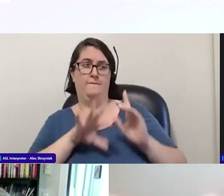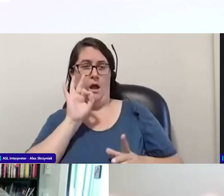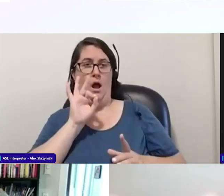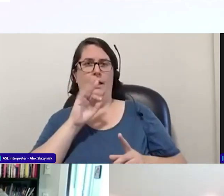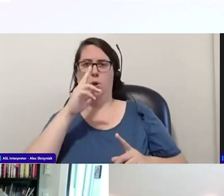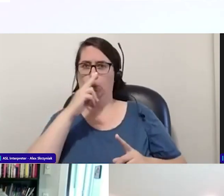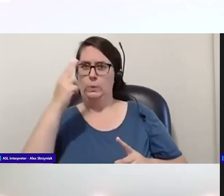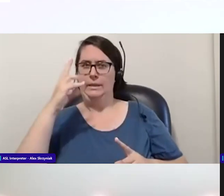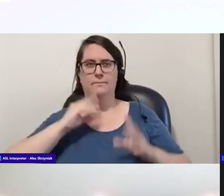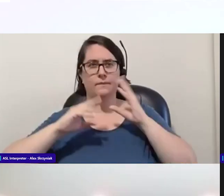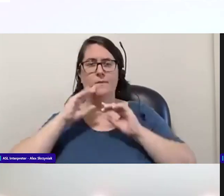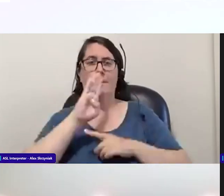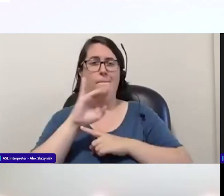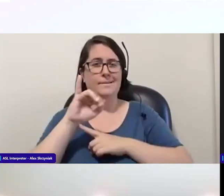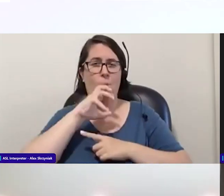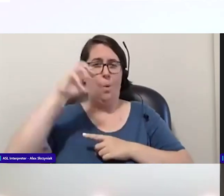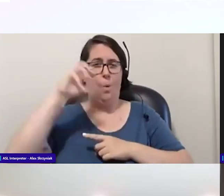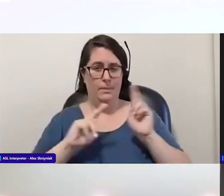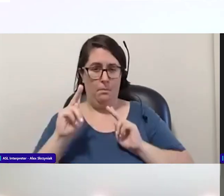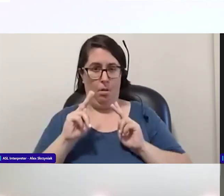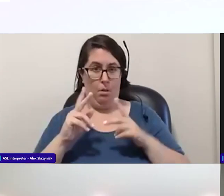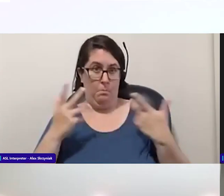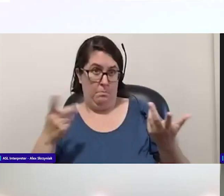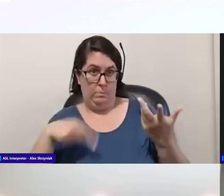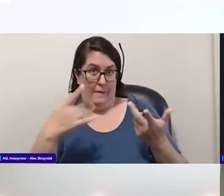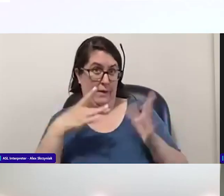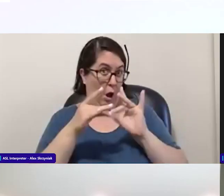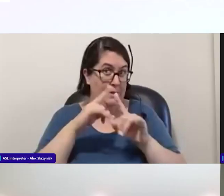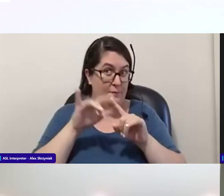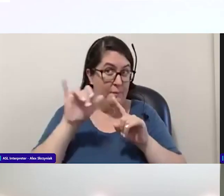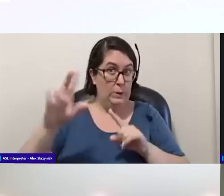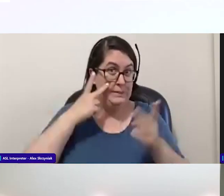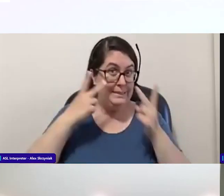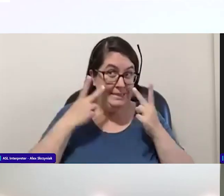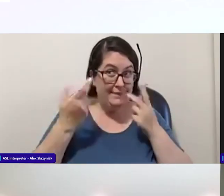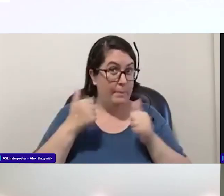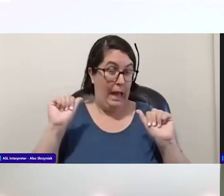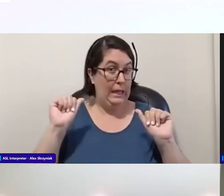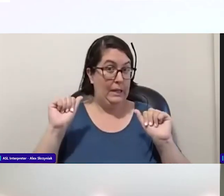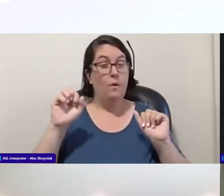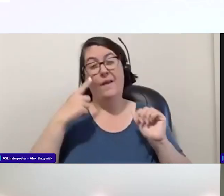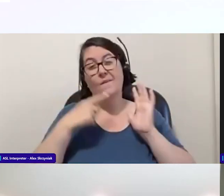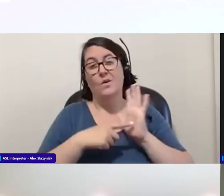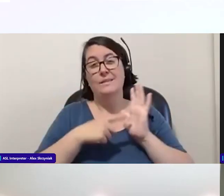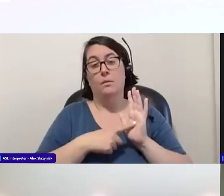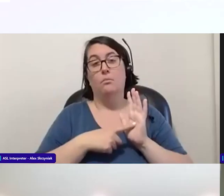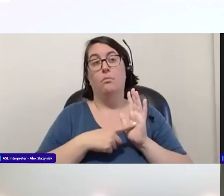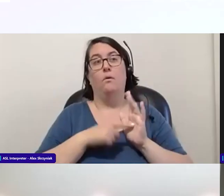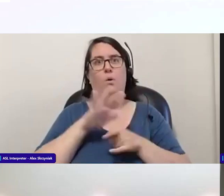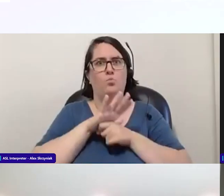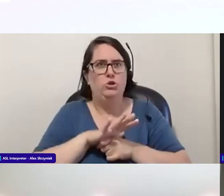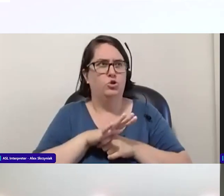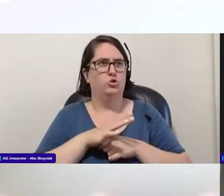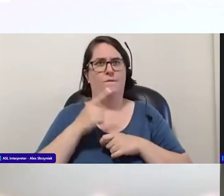of bisexual older people. Do you have any comments on this from your work? For example, significant pressure